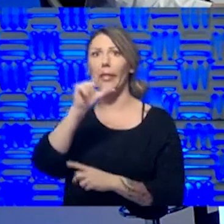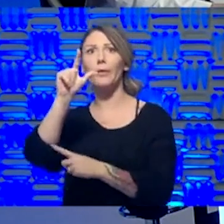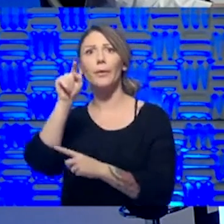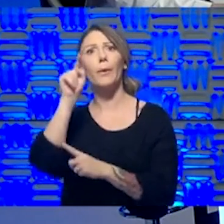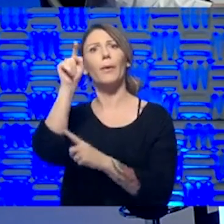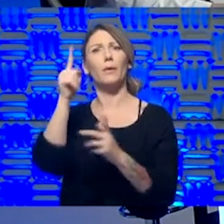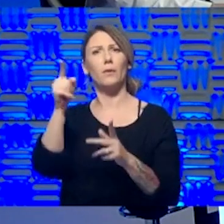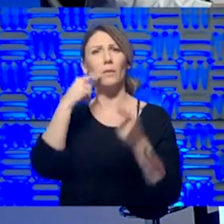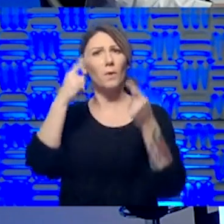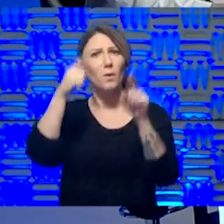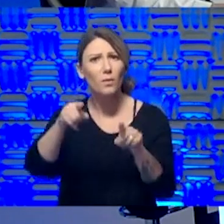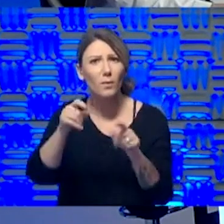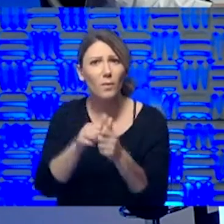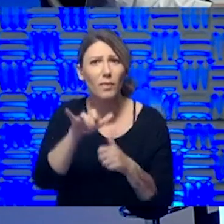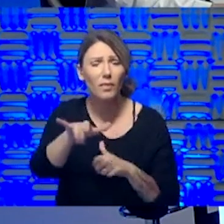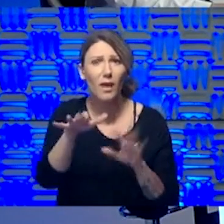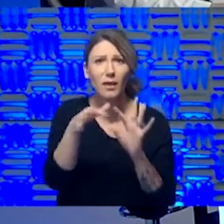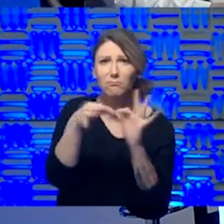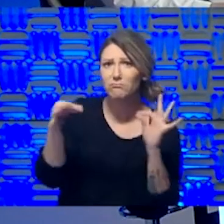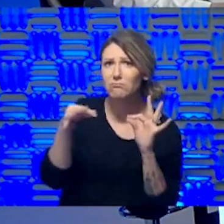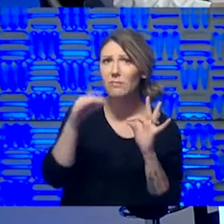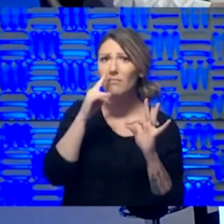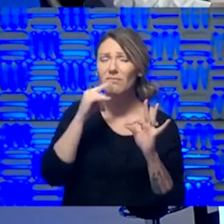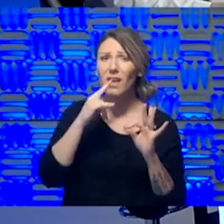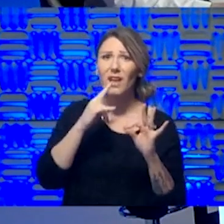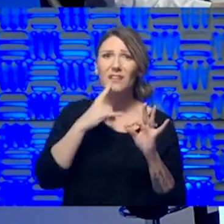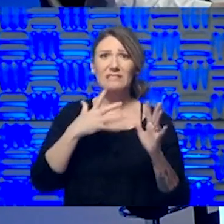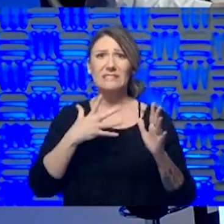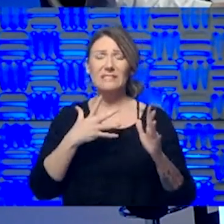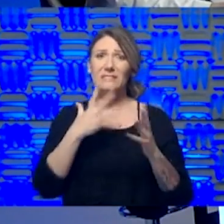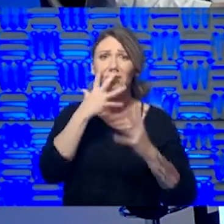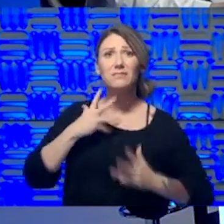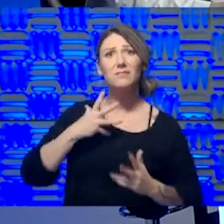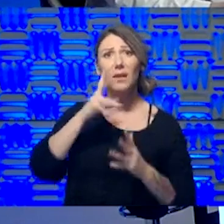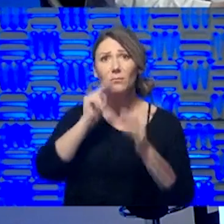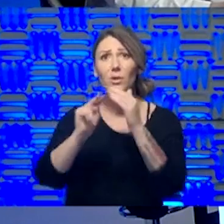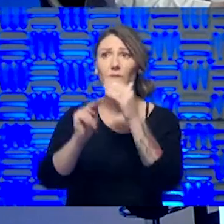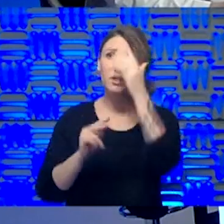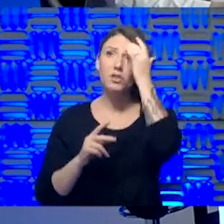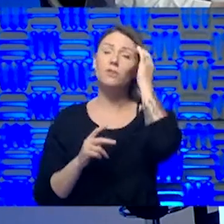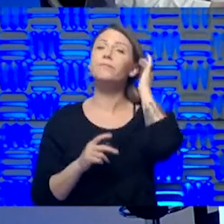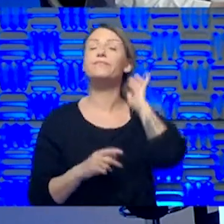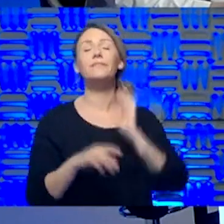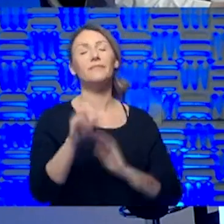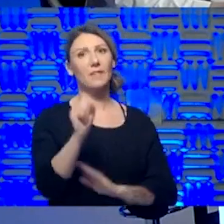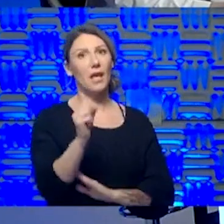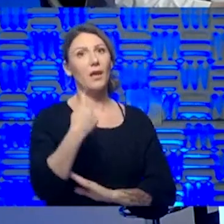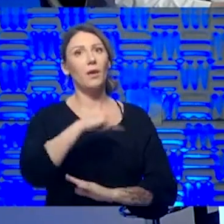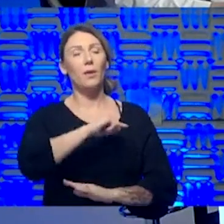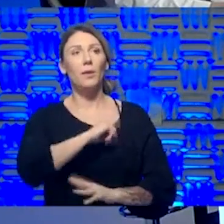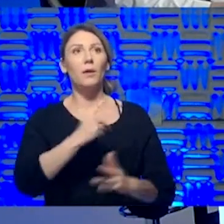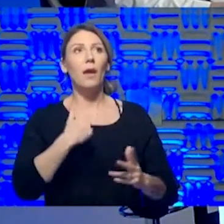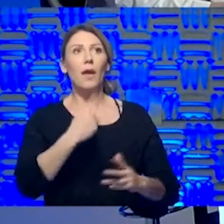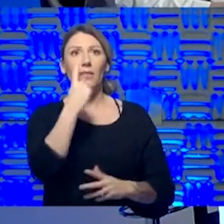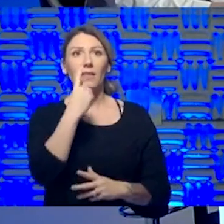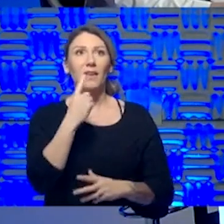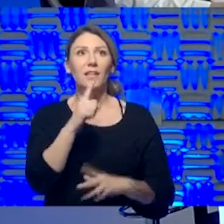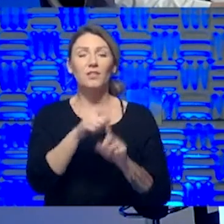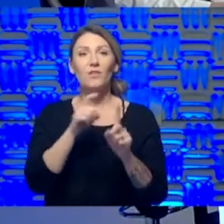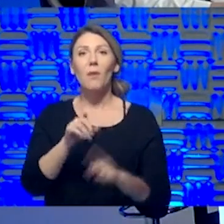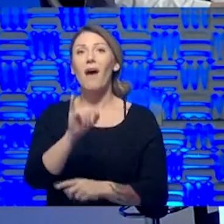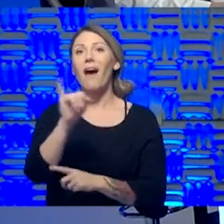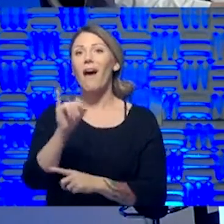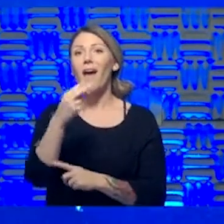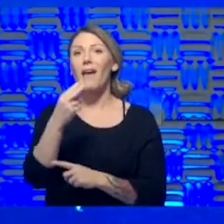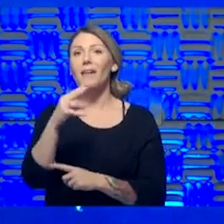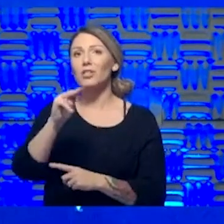that grim prediction? Right, you bet. Let's take on that. I think that's from the IHME model